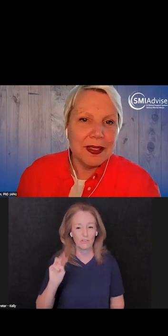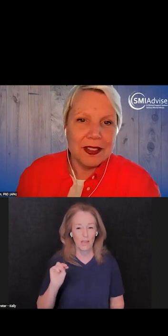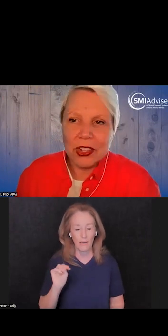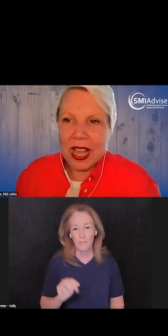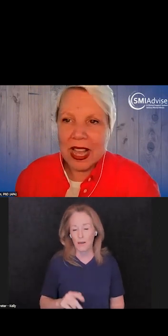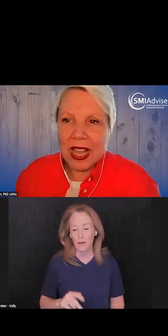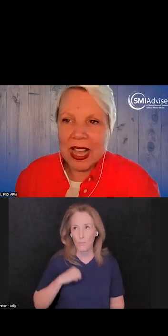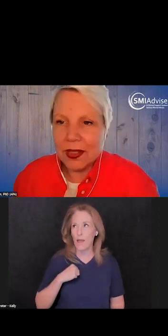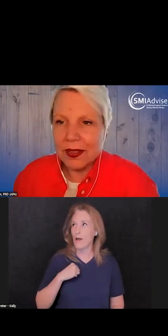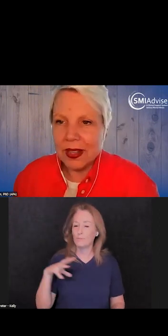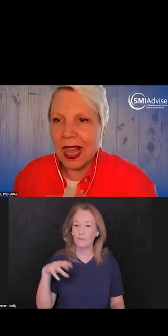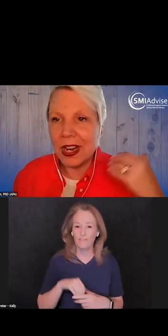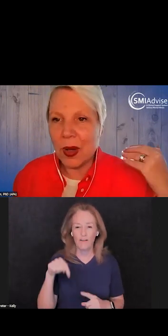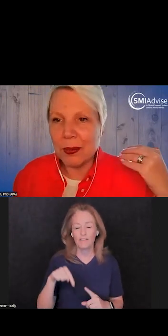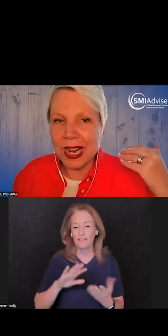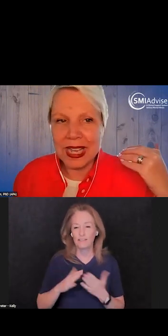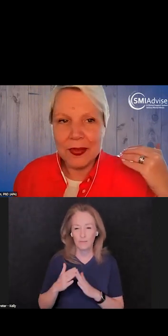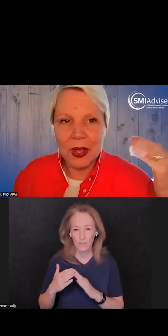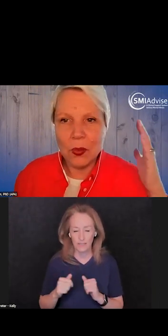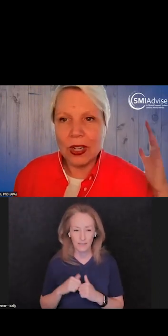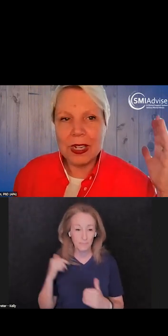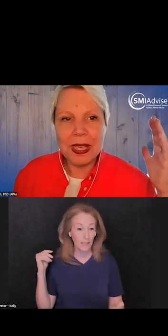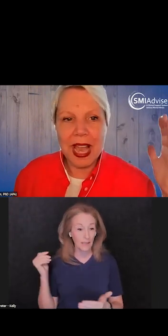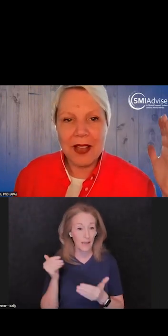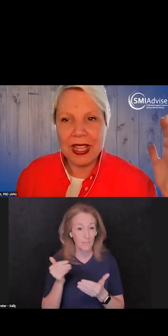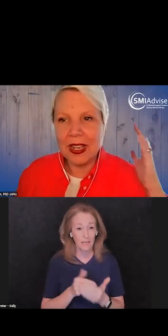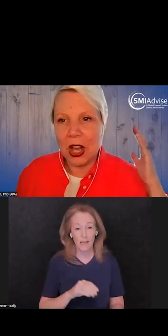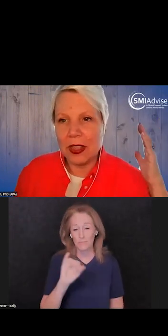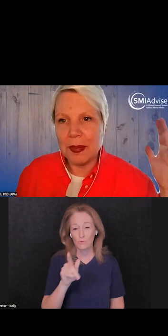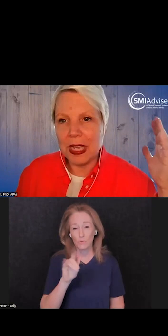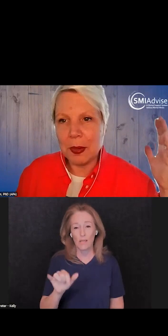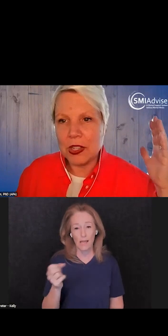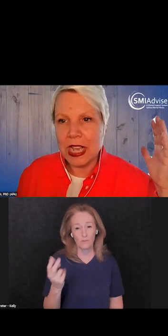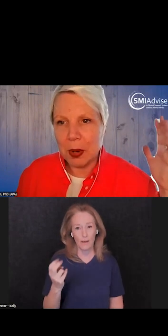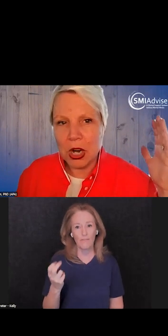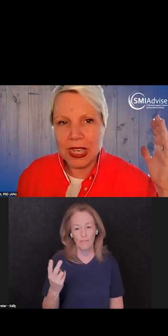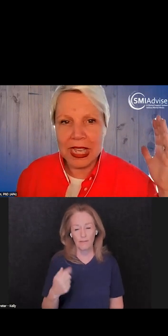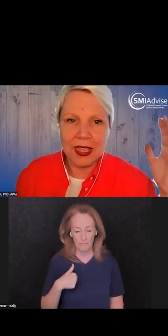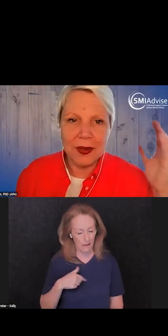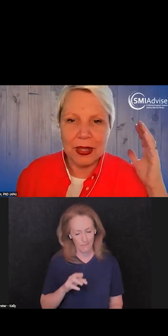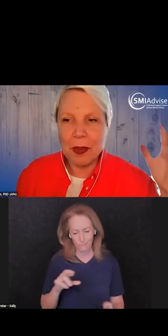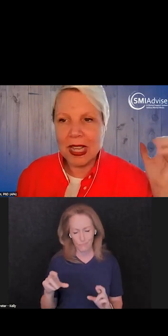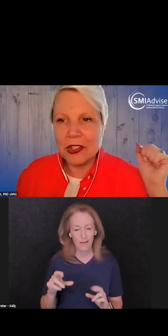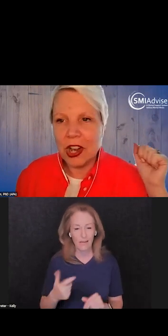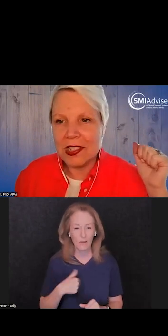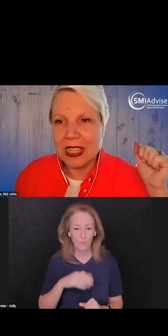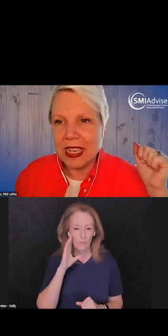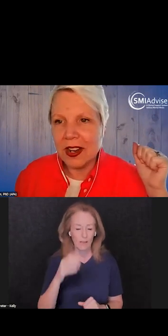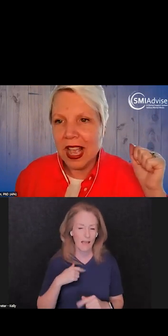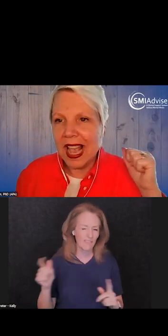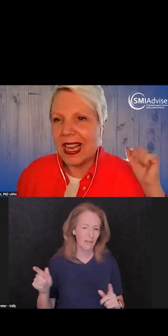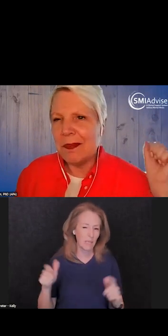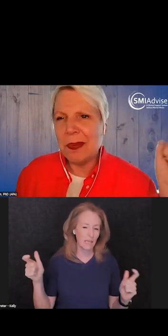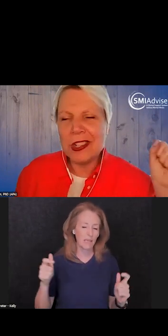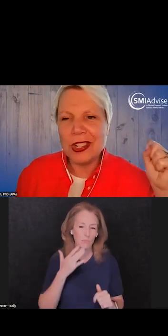up, July 12th, I know I'm ready. We're going to be having the big birthday party with Monica Johnson